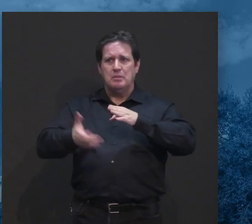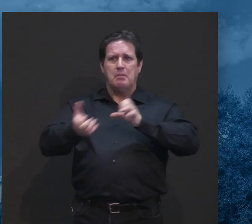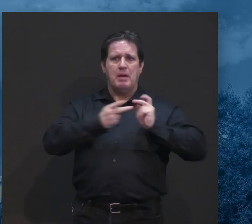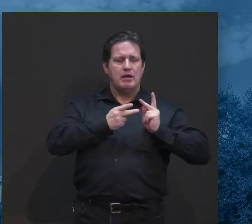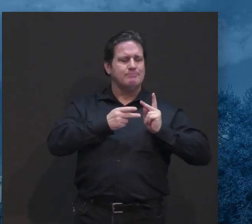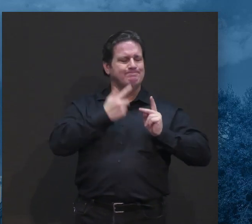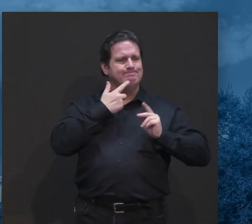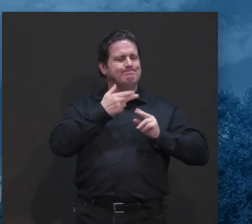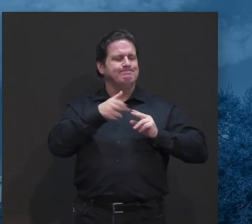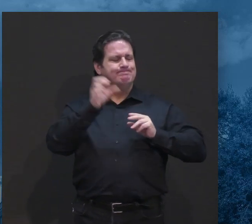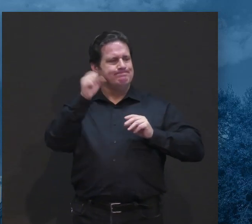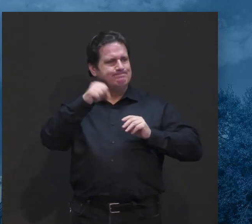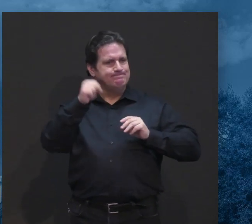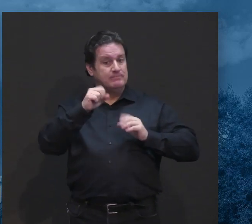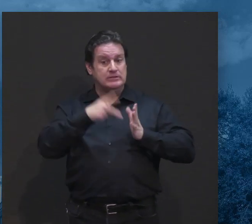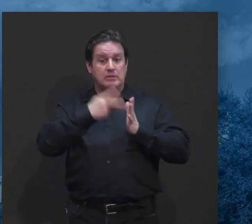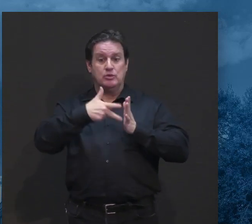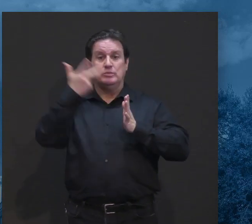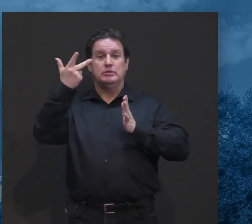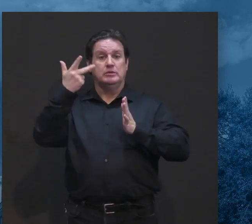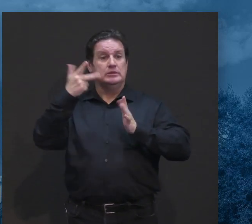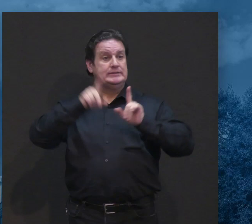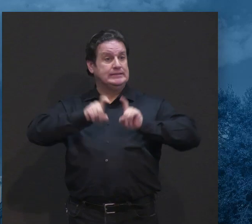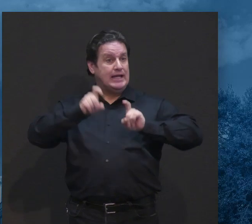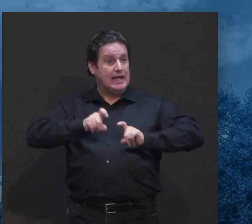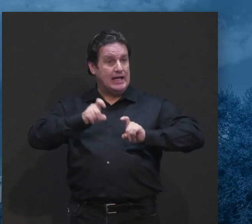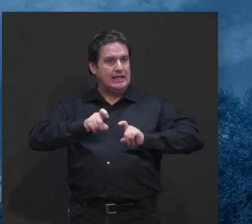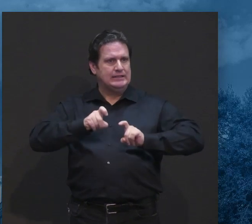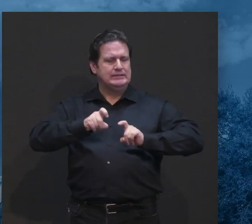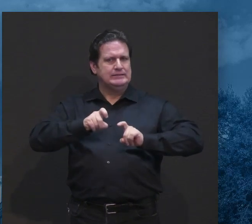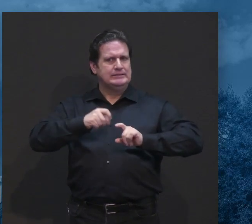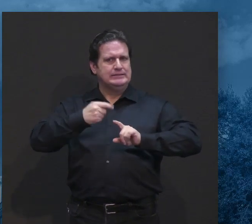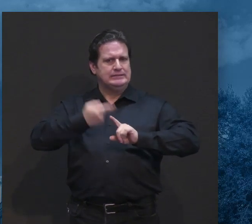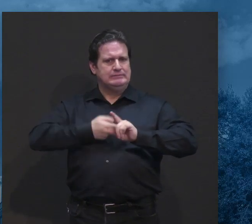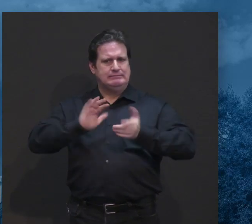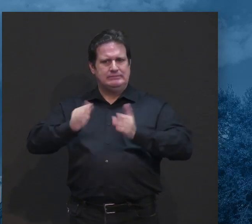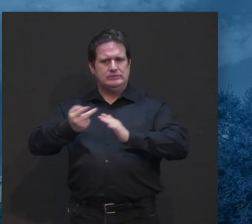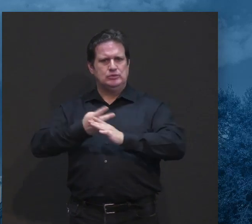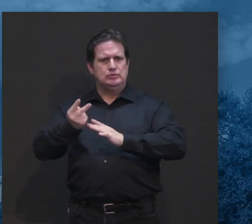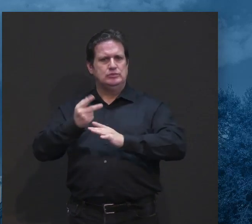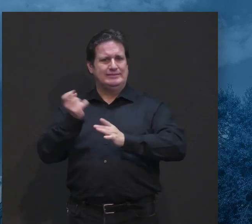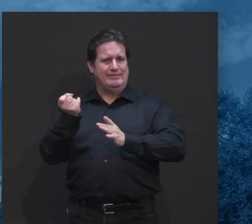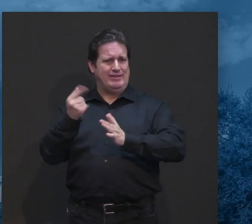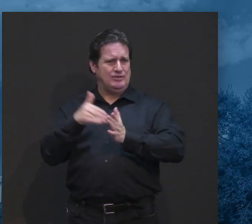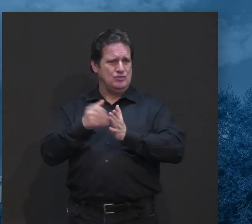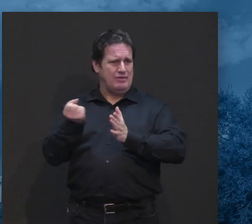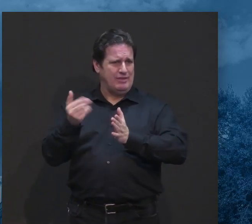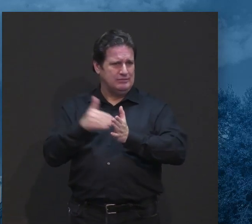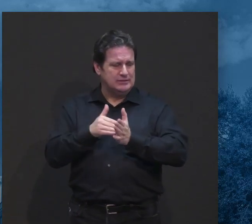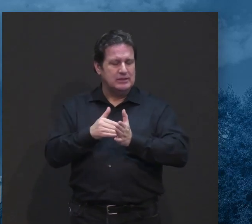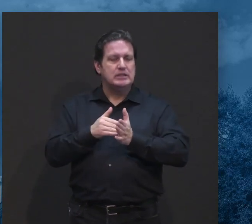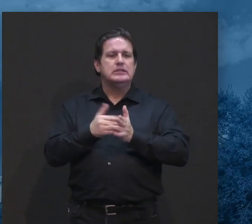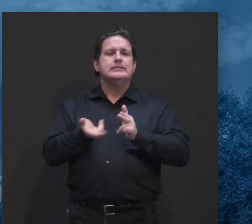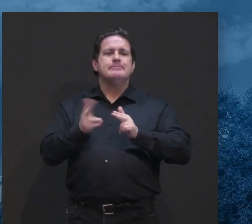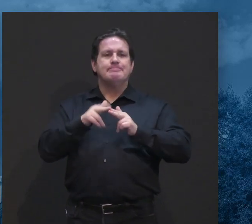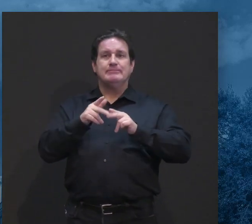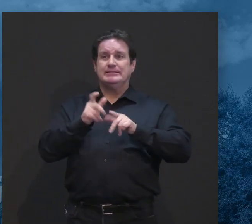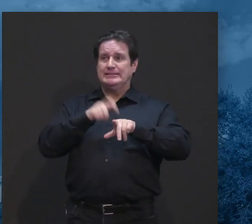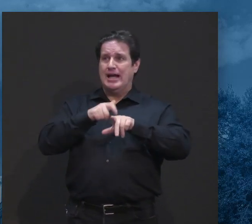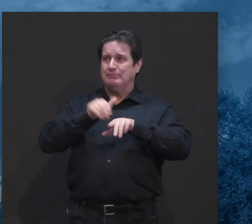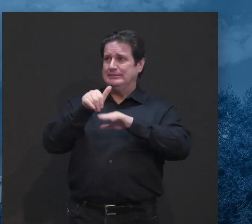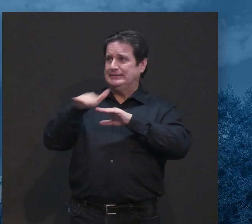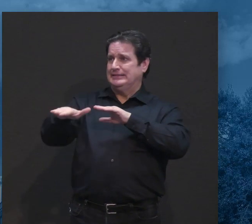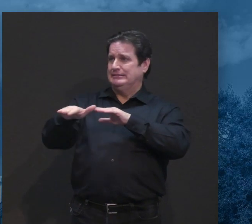and almost, increased by 250% what we've done over the last few weeks, that time will be increasing. We still expect it to be under